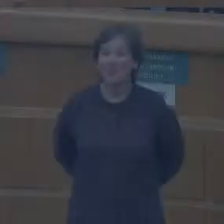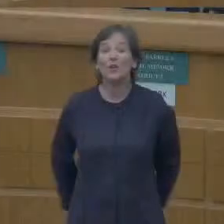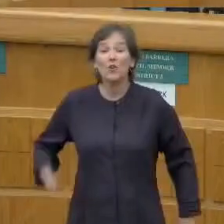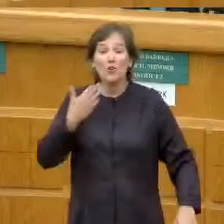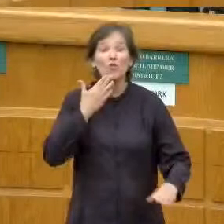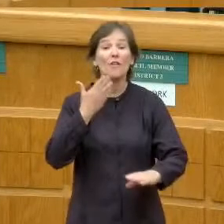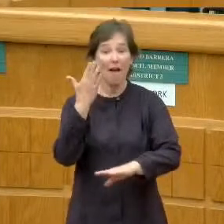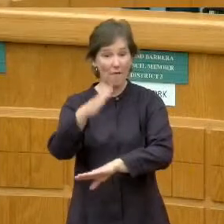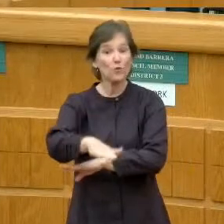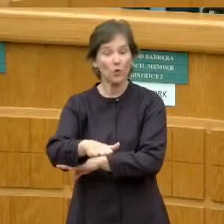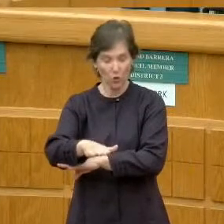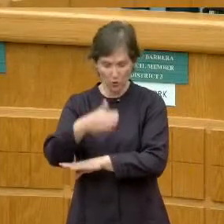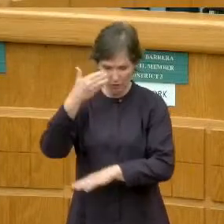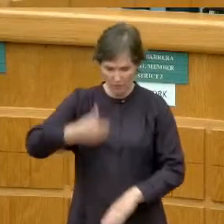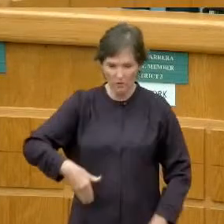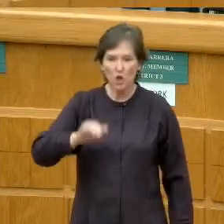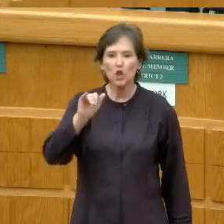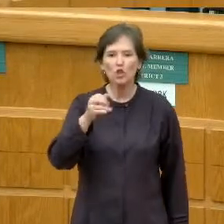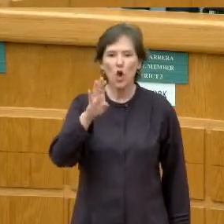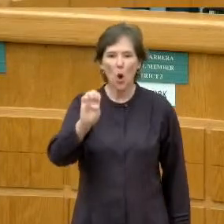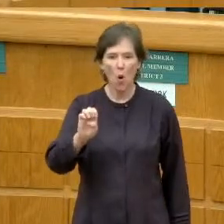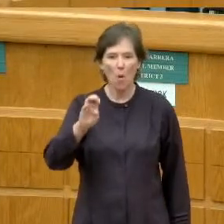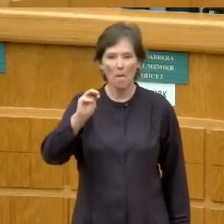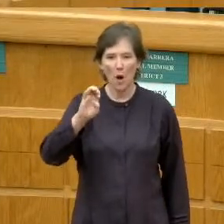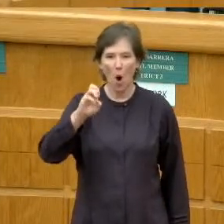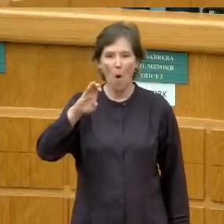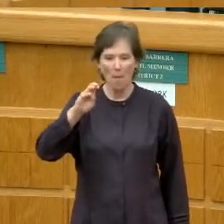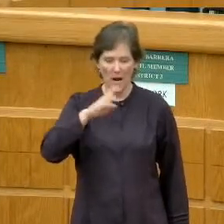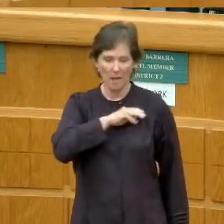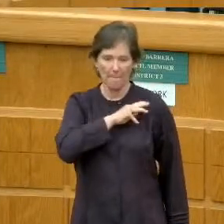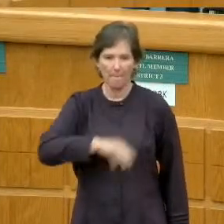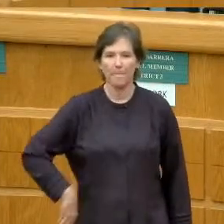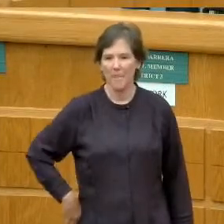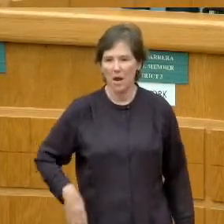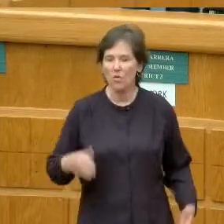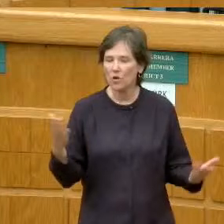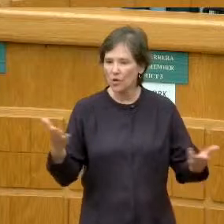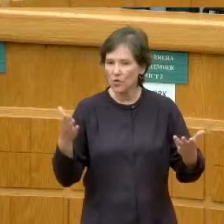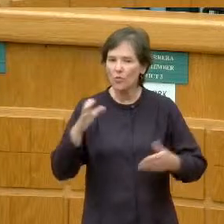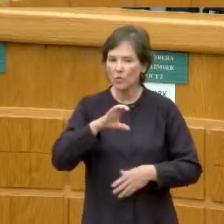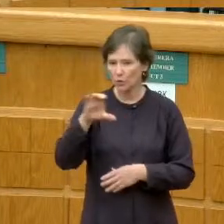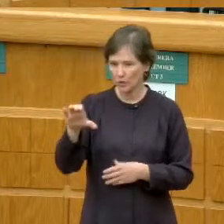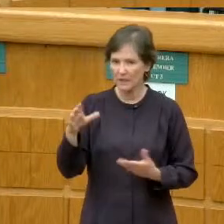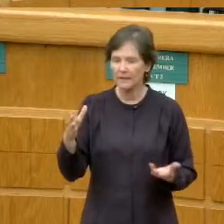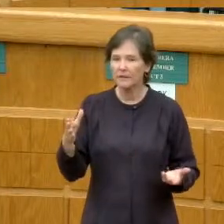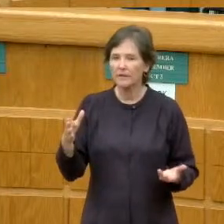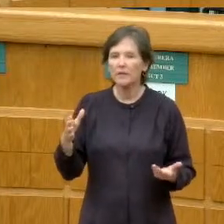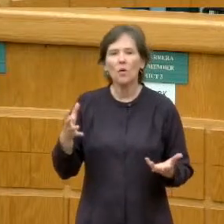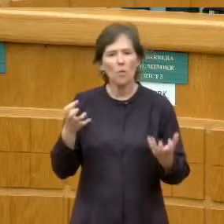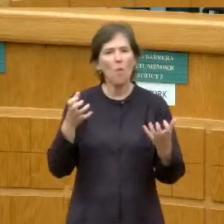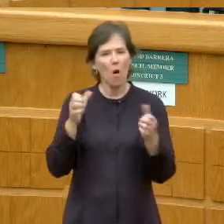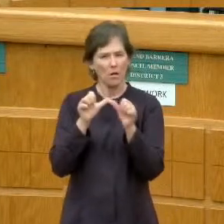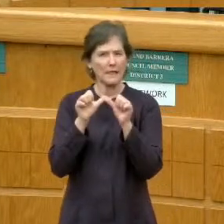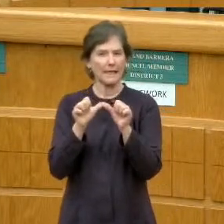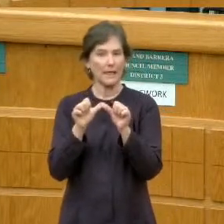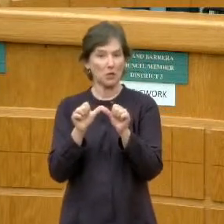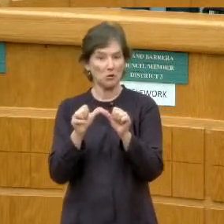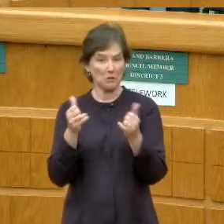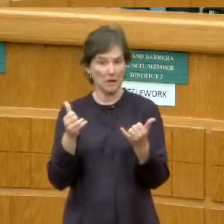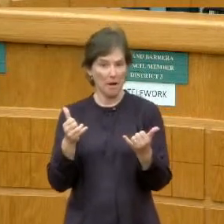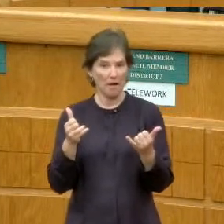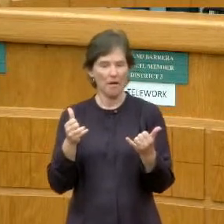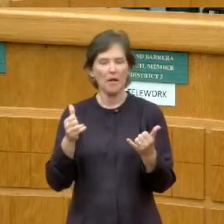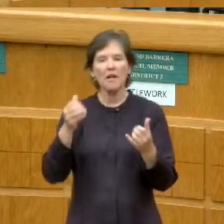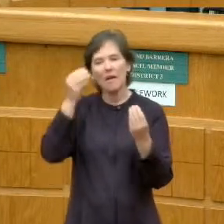Good afternoon. Joe McComb, Mayor of Corpus Christi. We want to continue our information